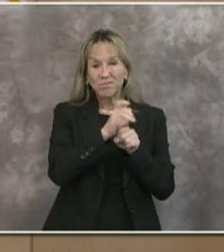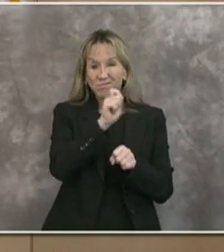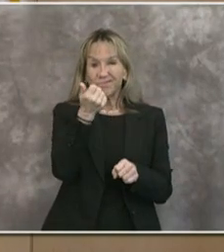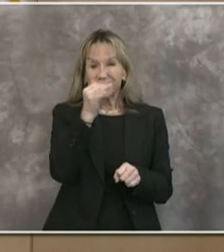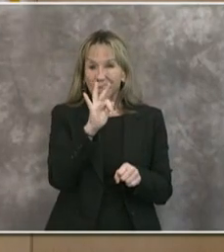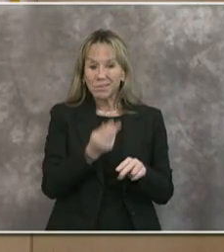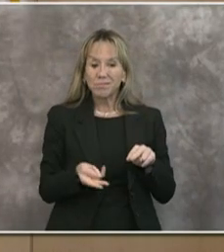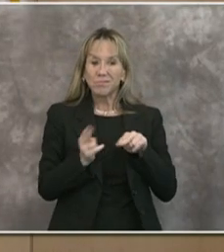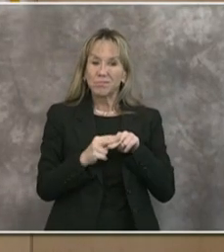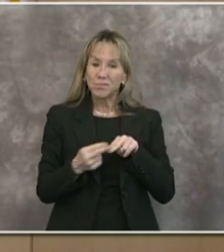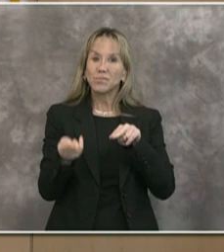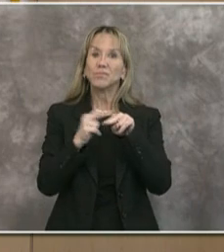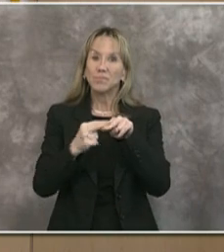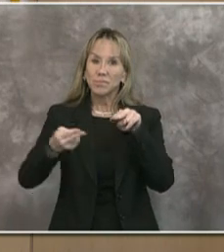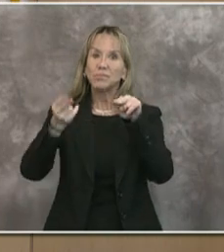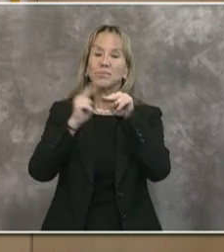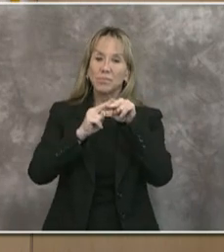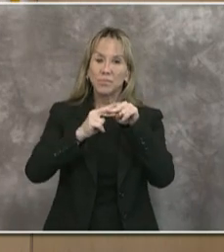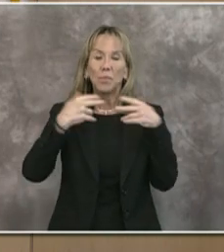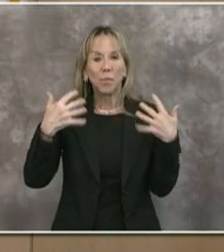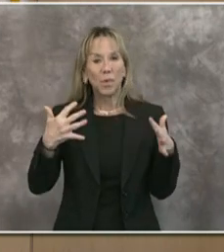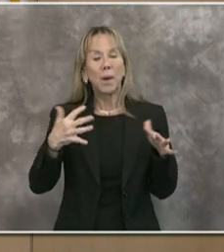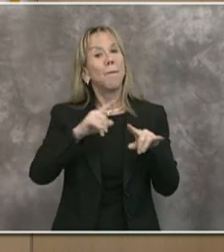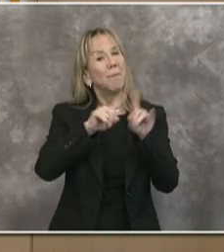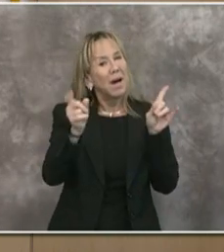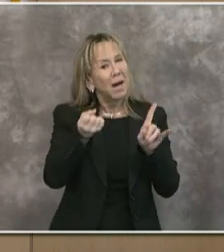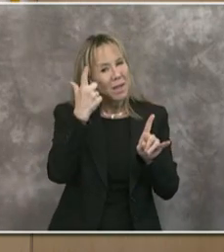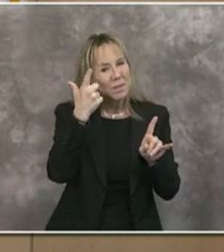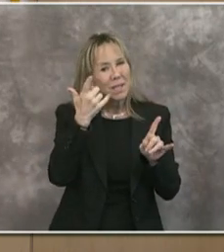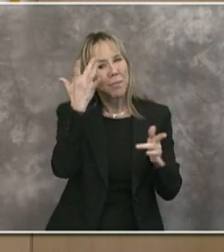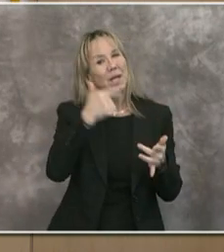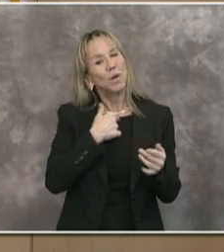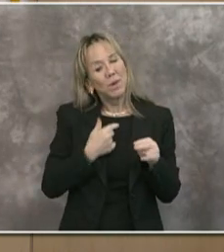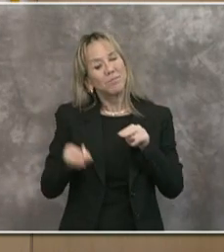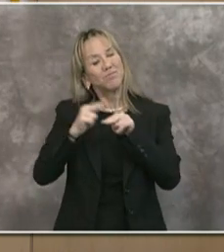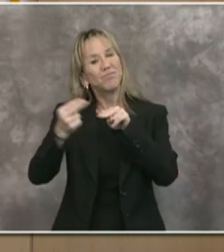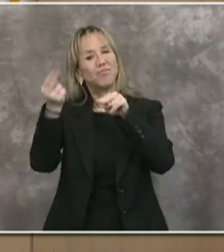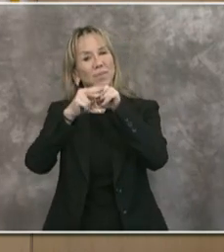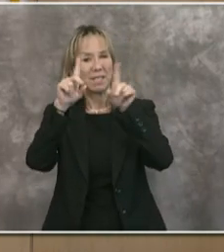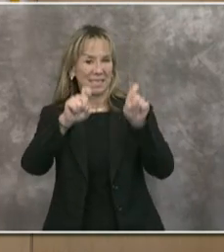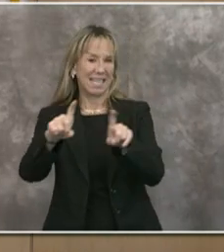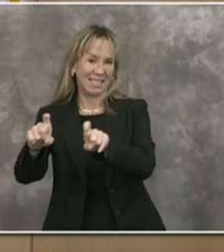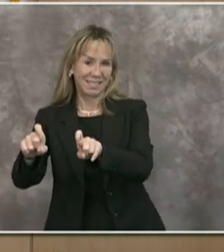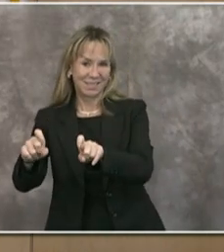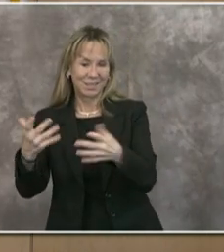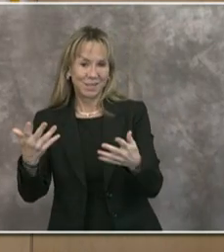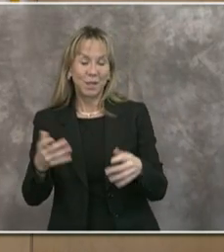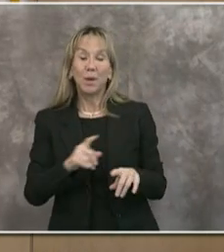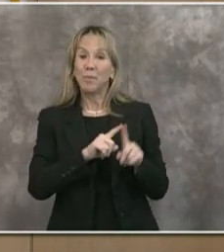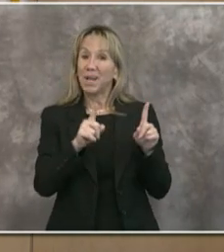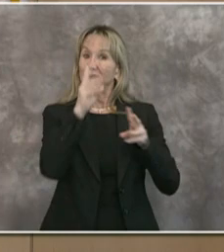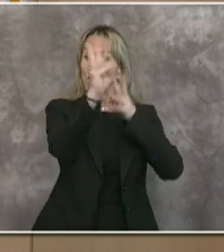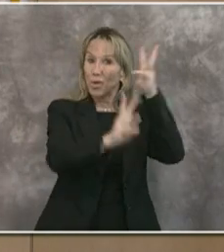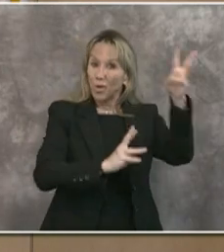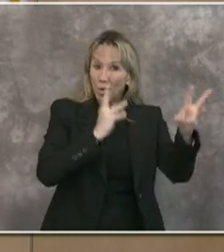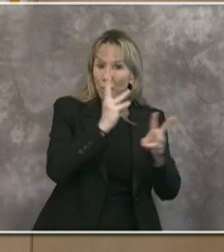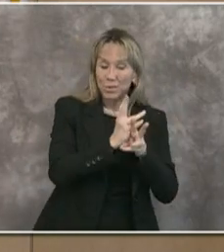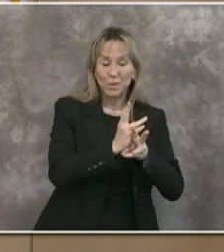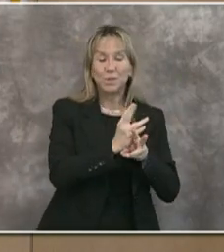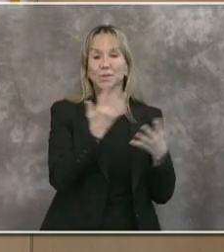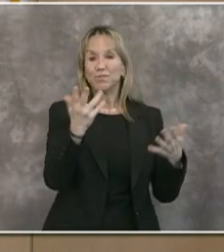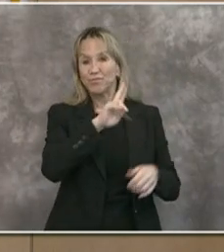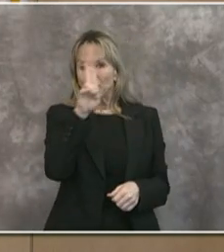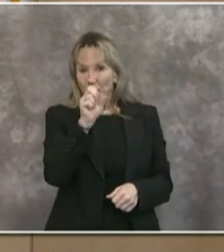is driven in large by our increasing testing efforts. Regarding global, national, and